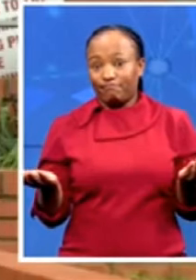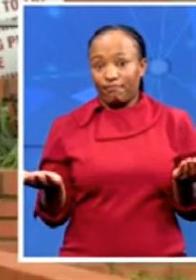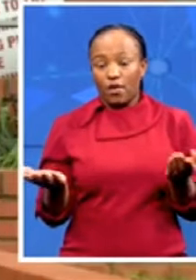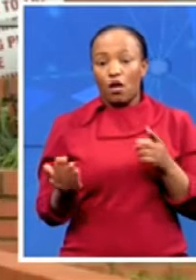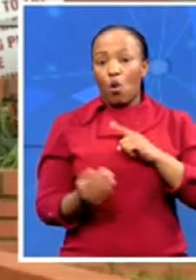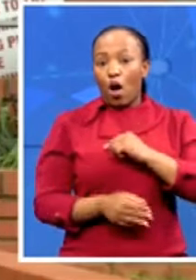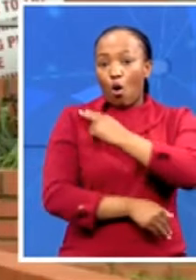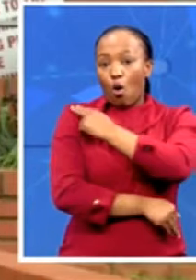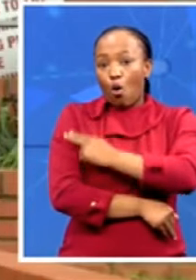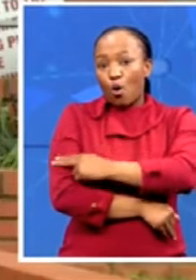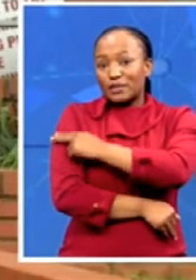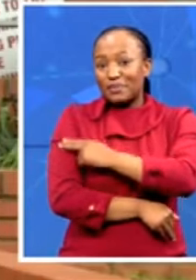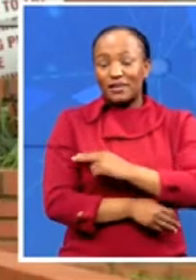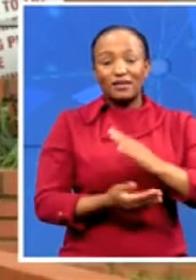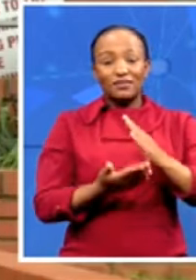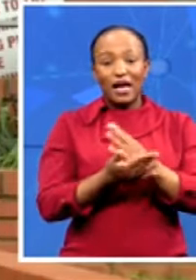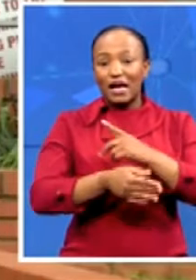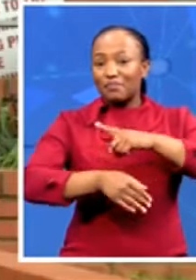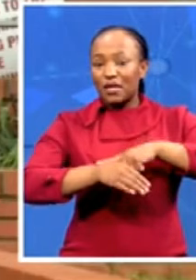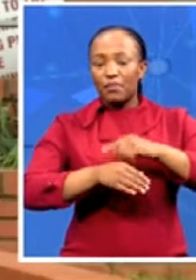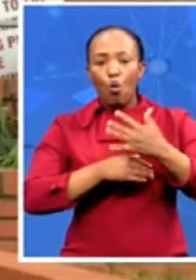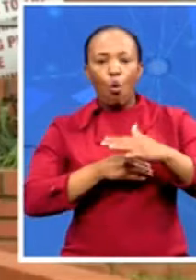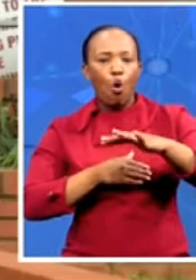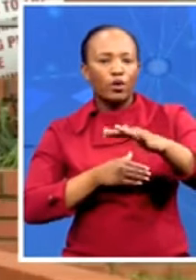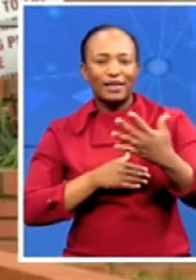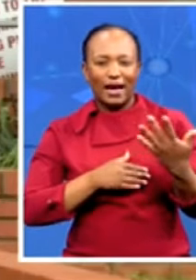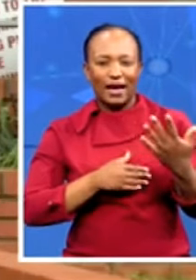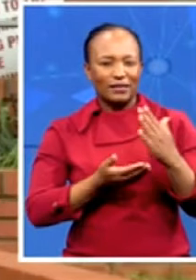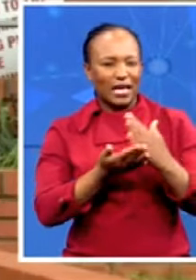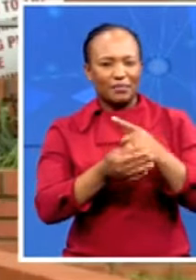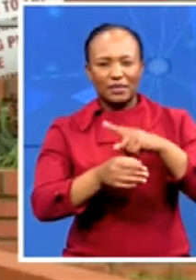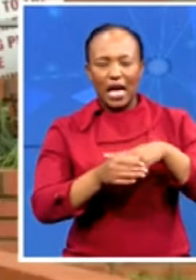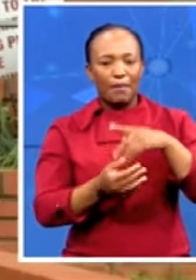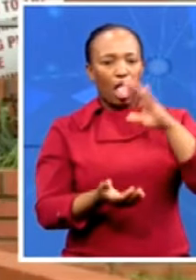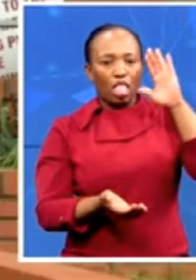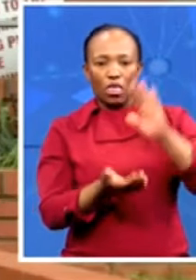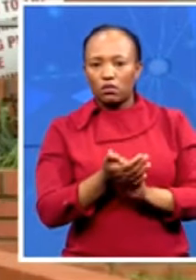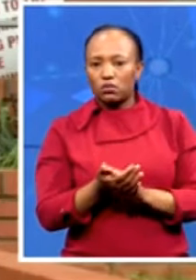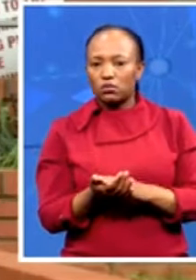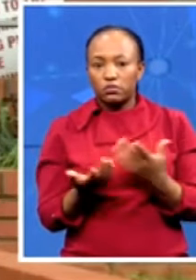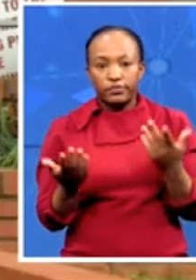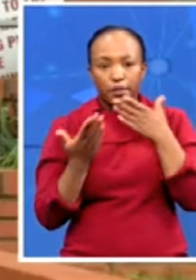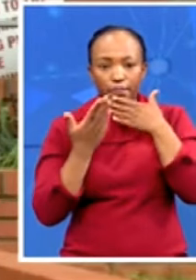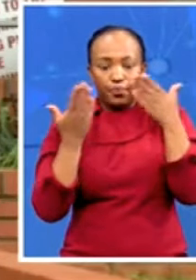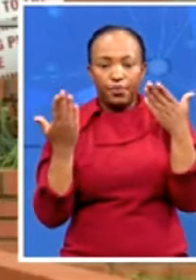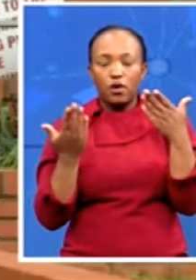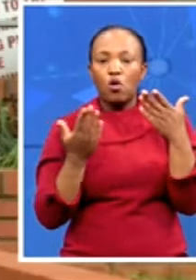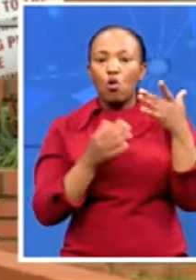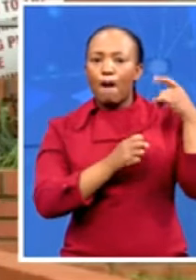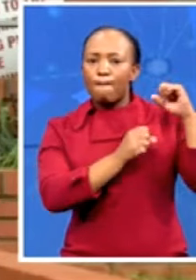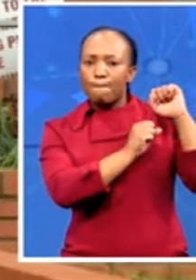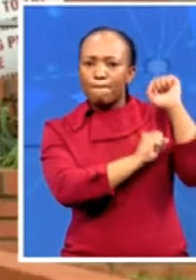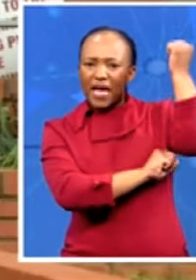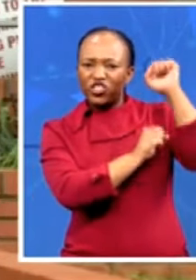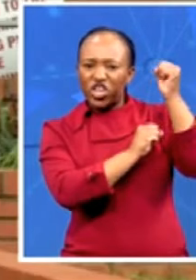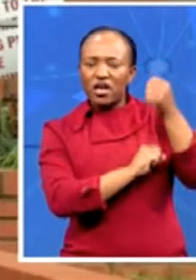is an issue, especially in this hospital where the X-ray machine is not working, so people have to be transferred to other hospital where